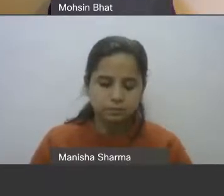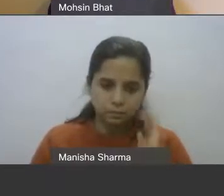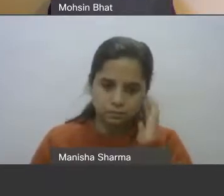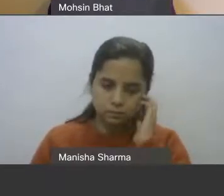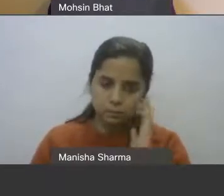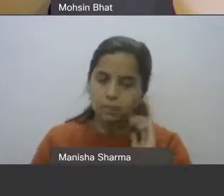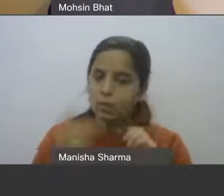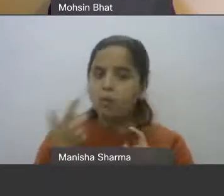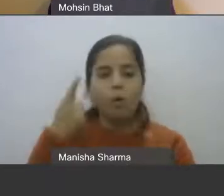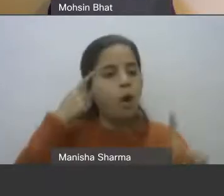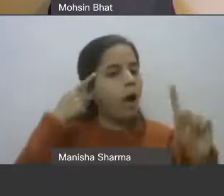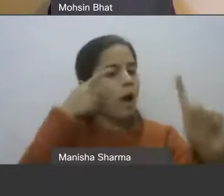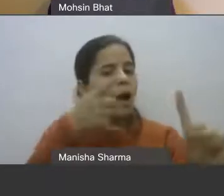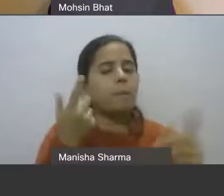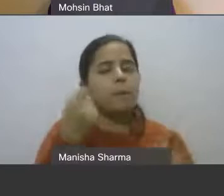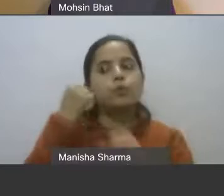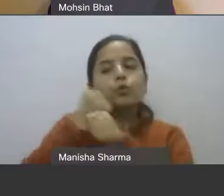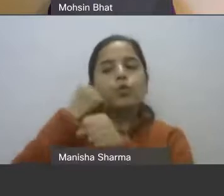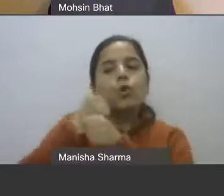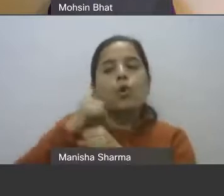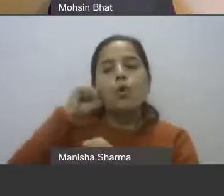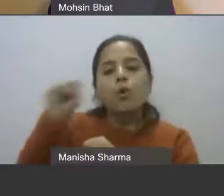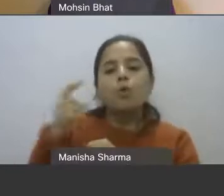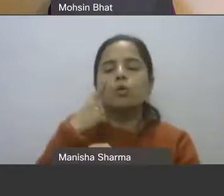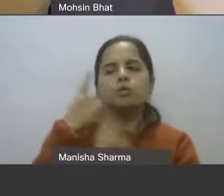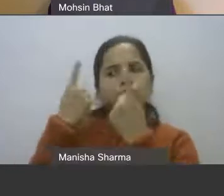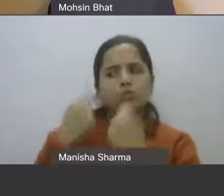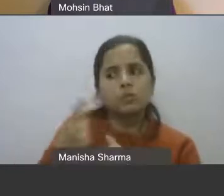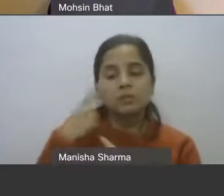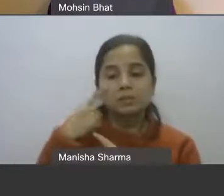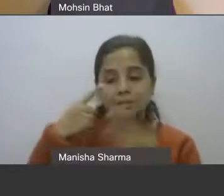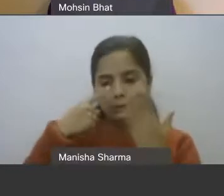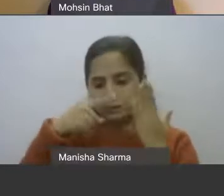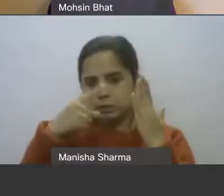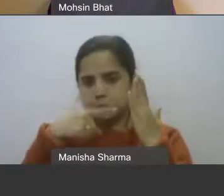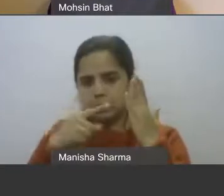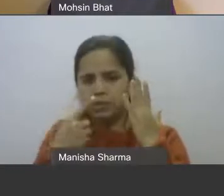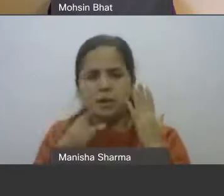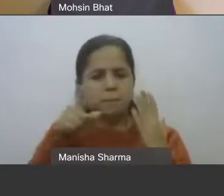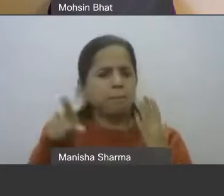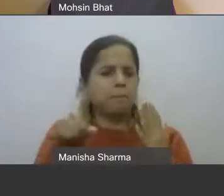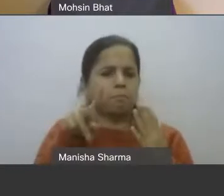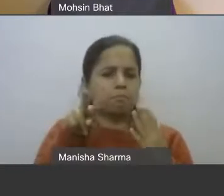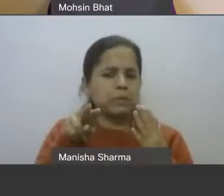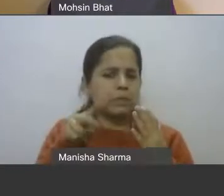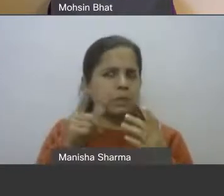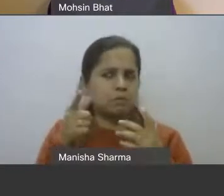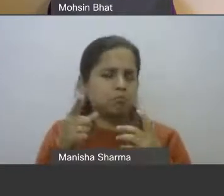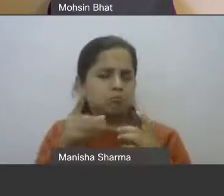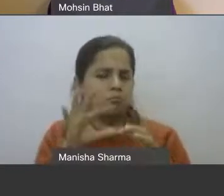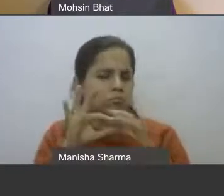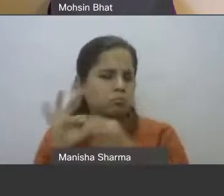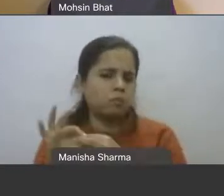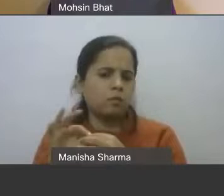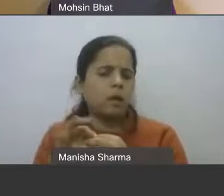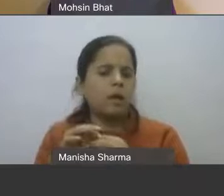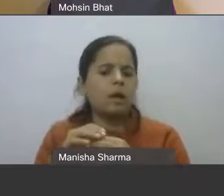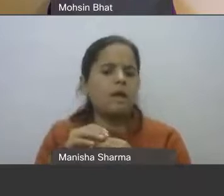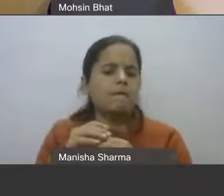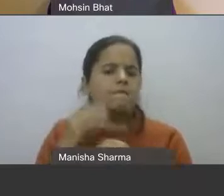the state, quote unquote, verifying citizenship? So I imagine what you mean by that is, what is the purpose